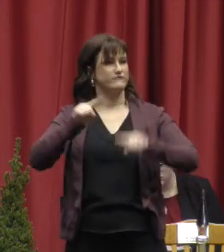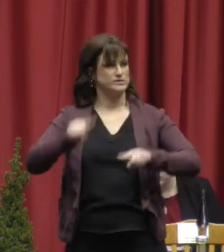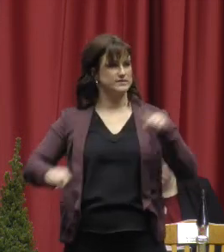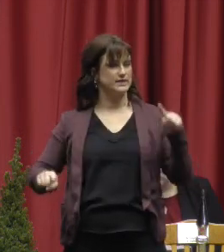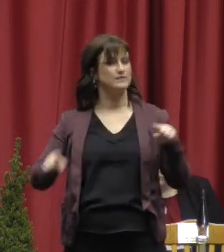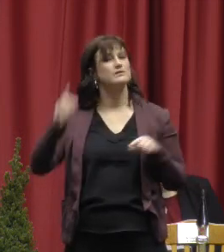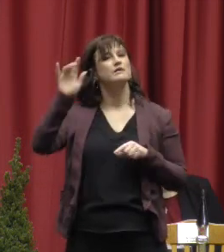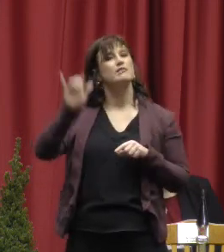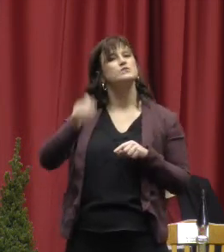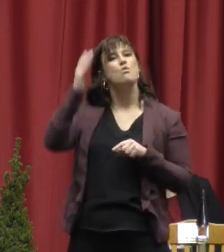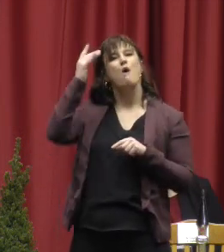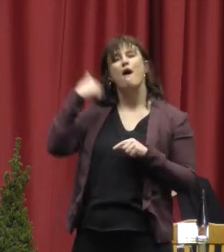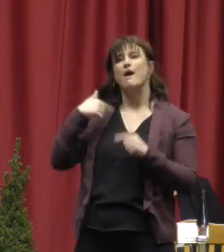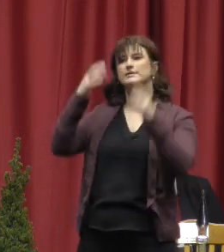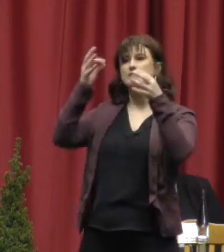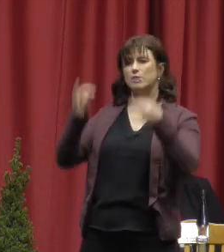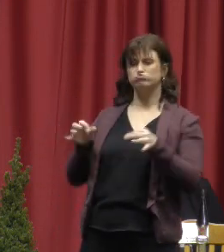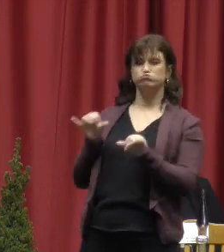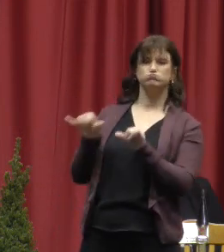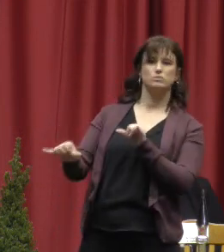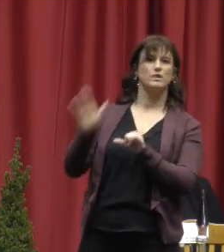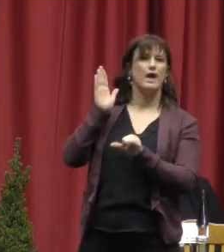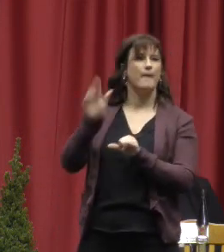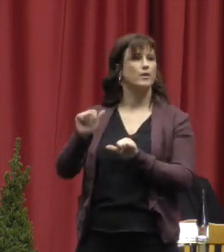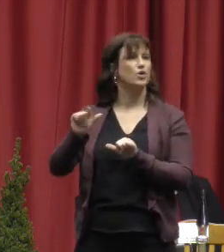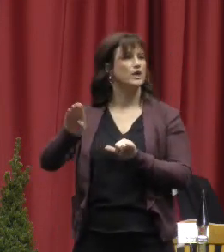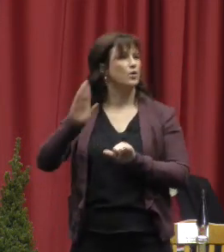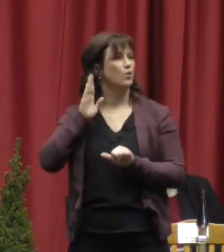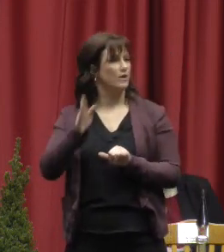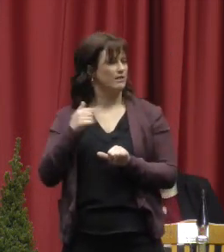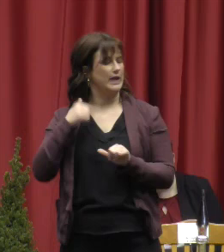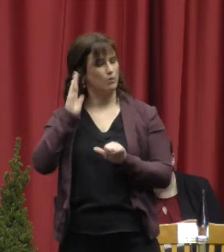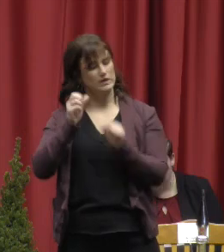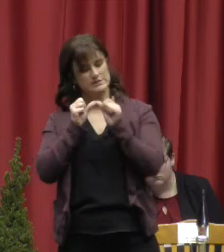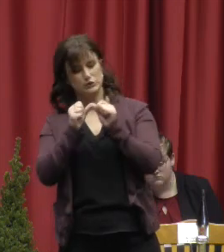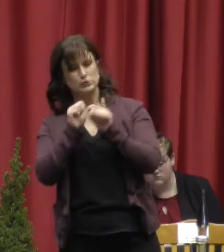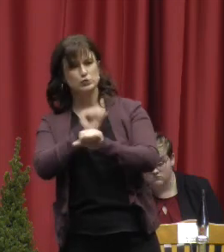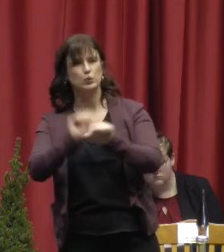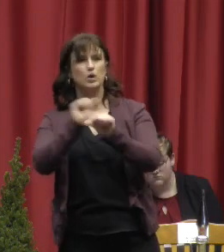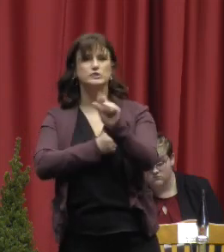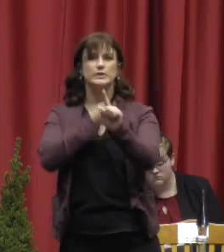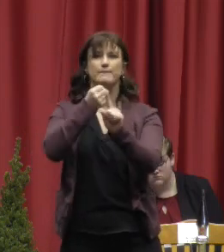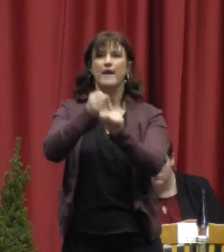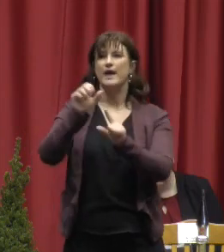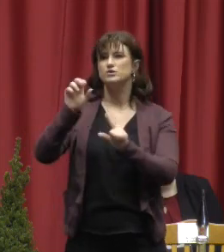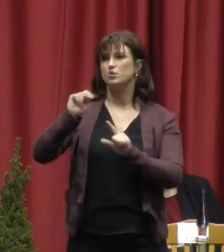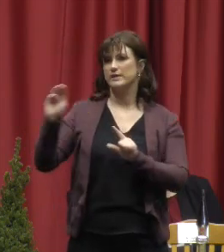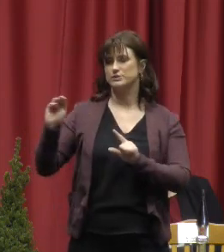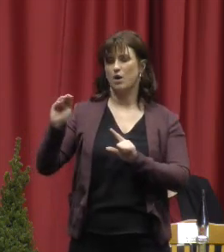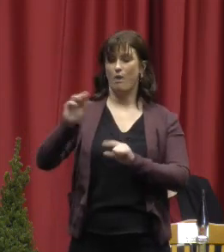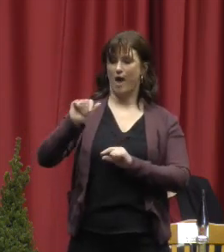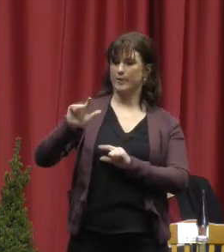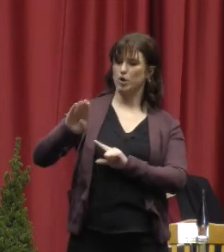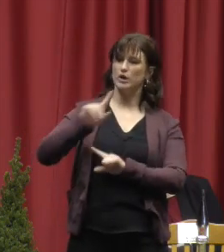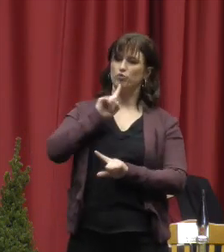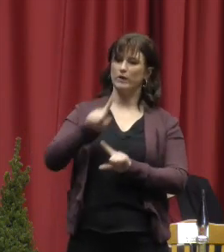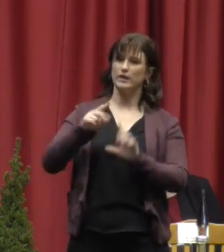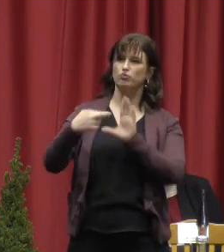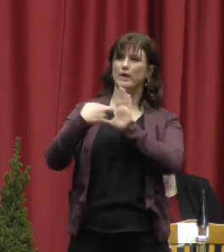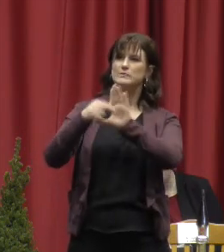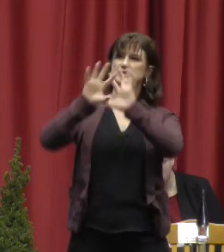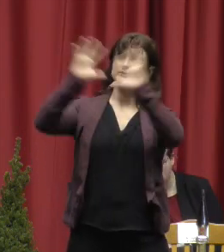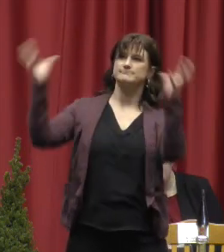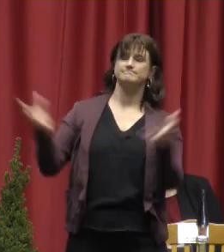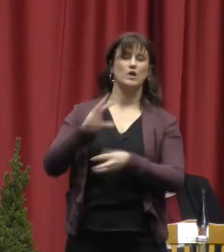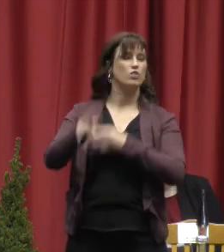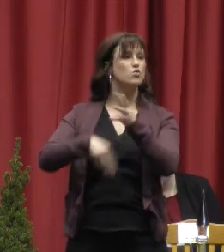will continue to strive to make an impact in New Mexico. Albuquerque is a microcosm for the world.